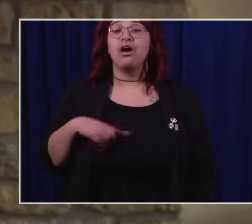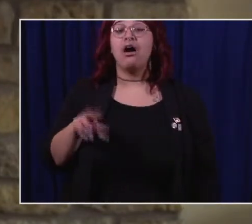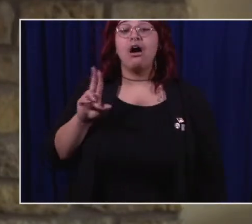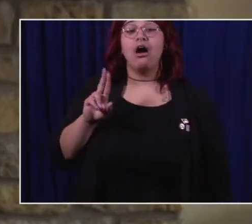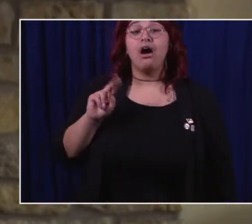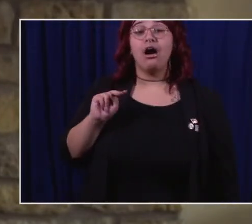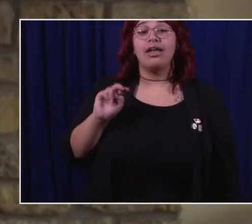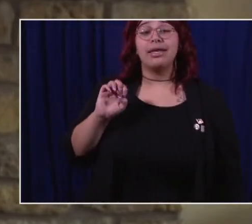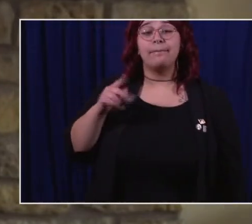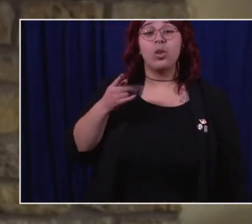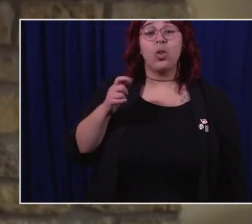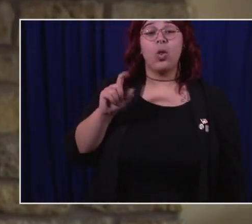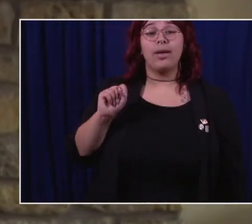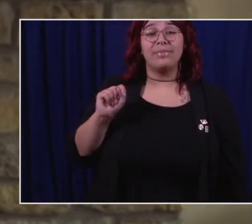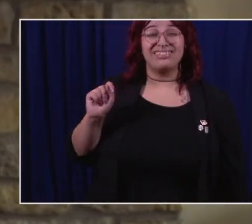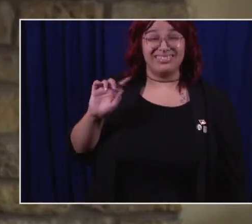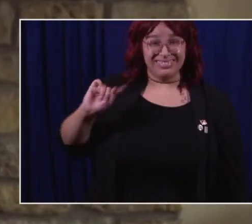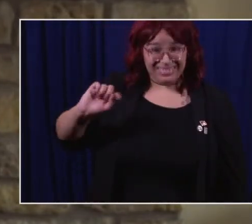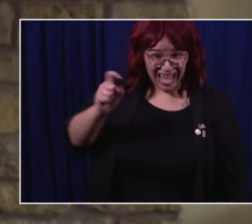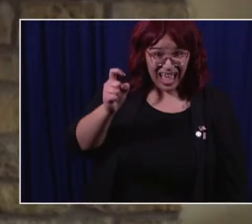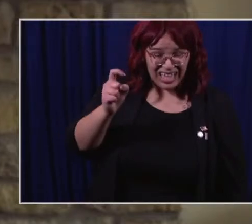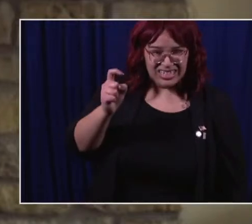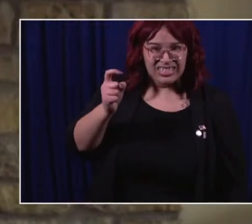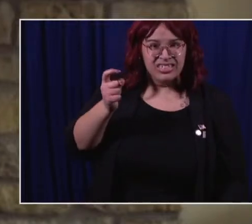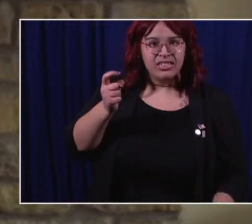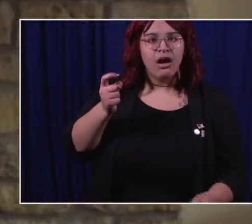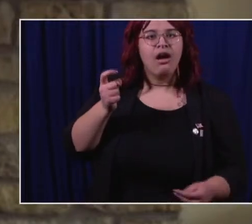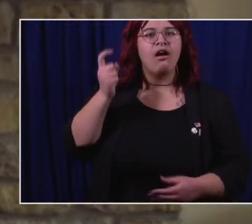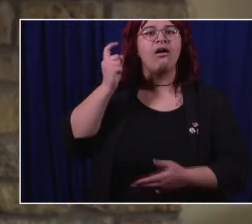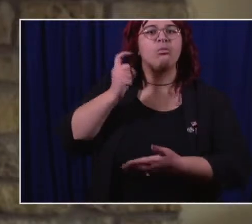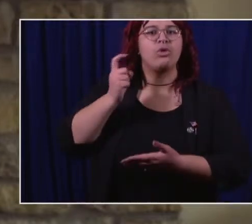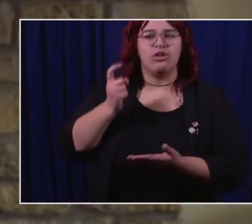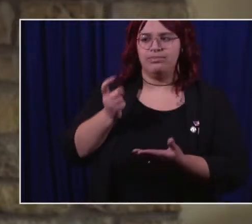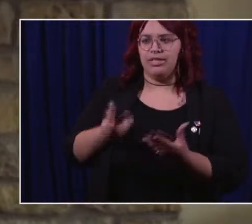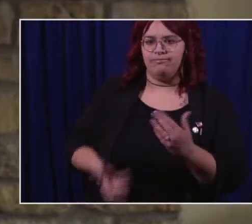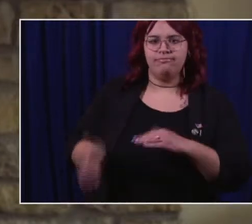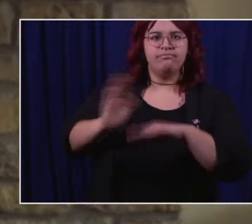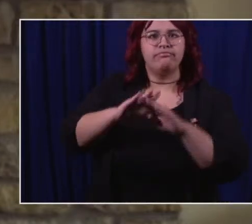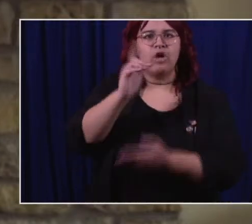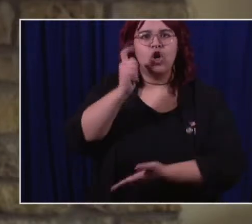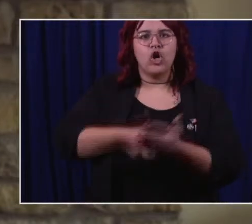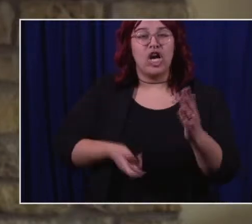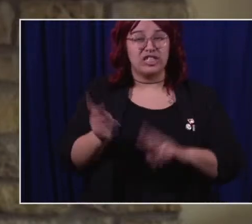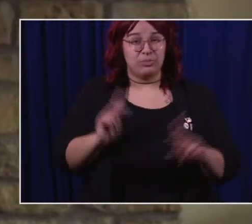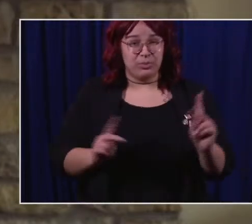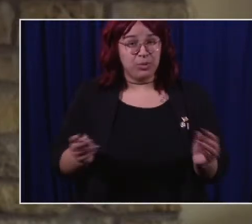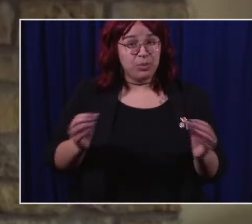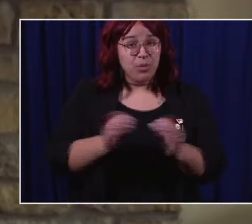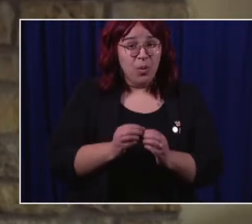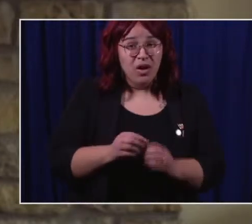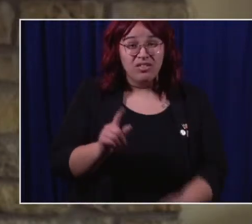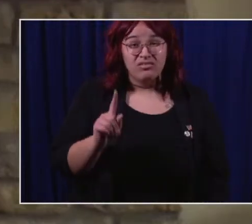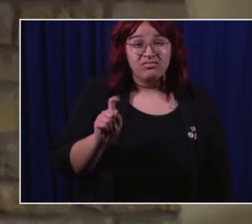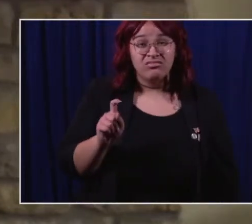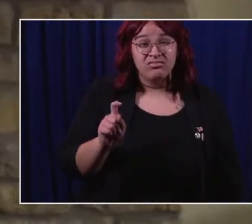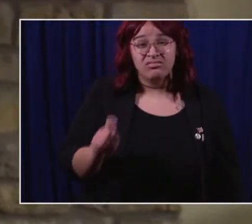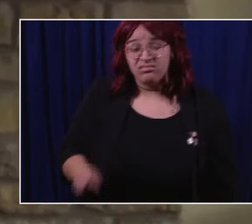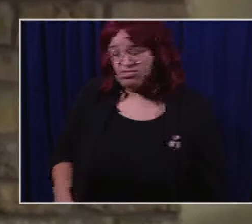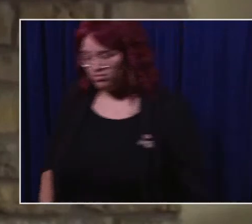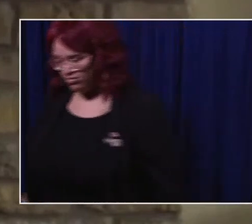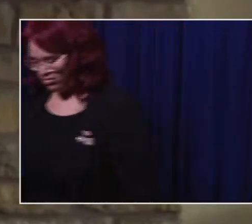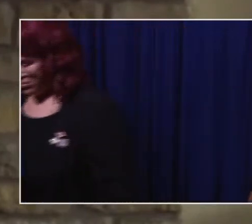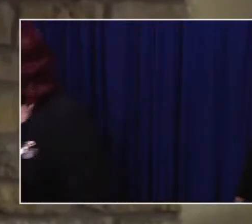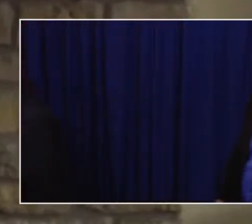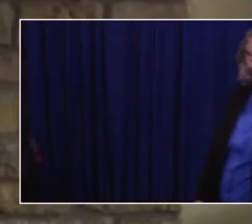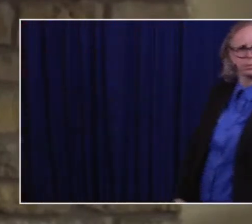unemployment taxes given the added burden given the current situation with the economy? Thank you. No to the